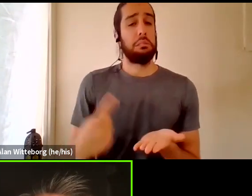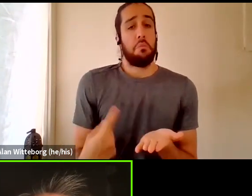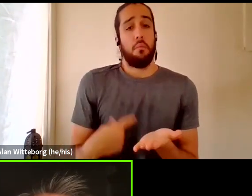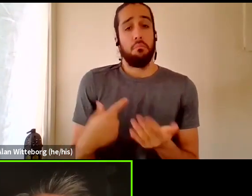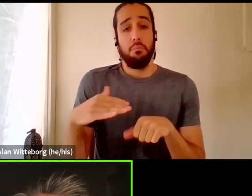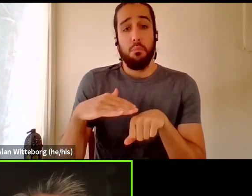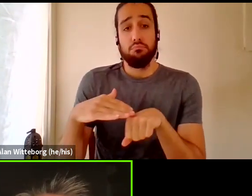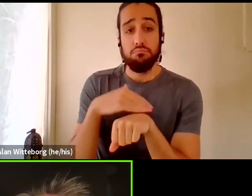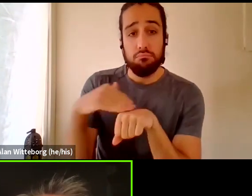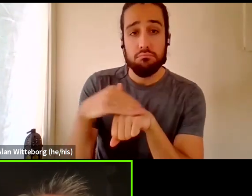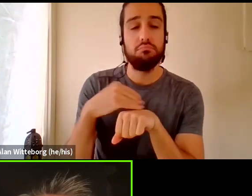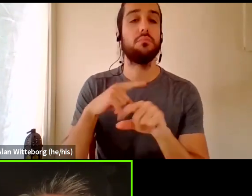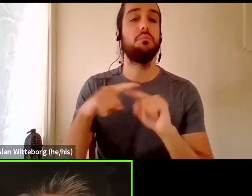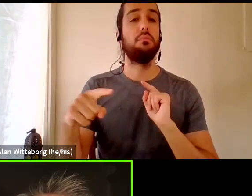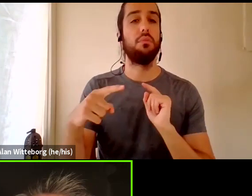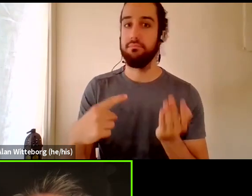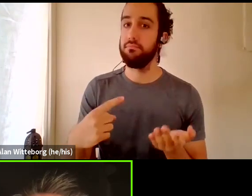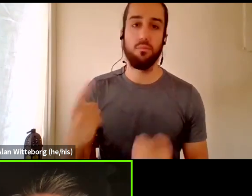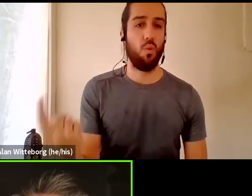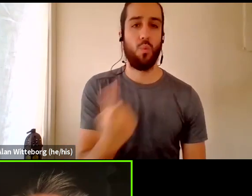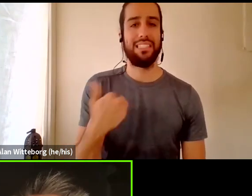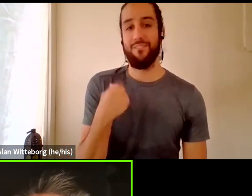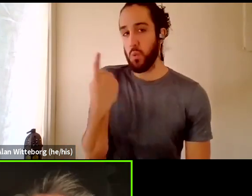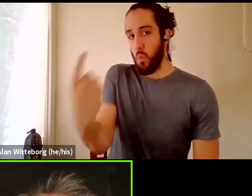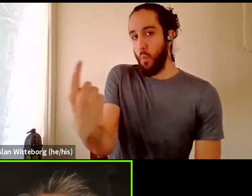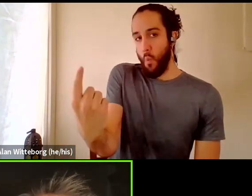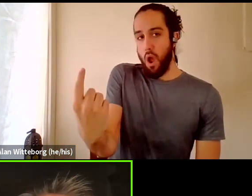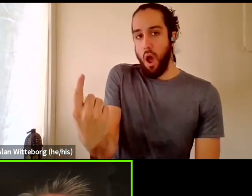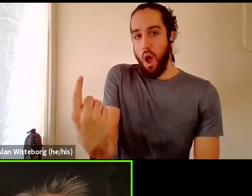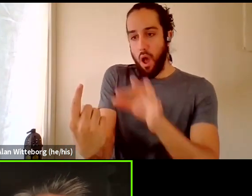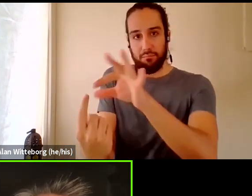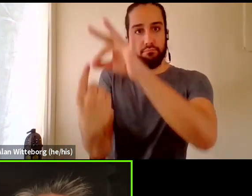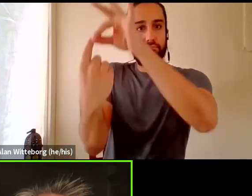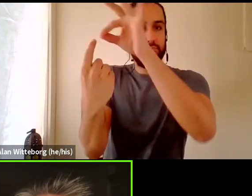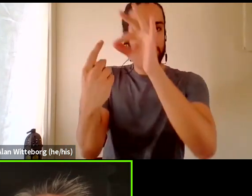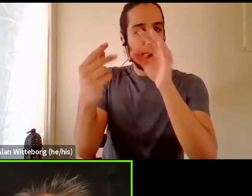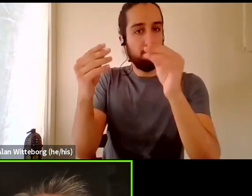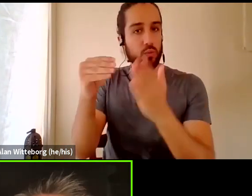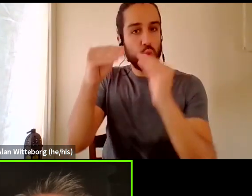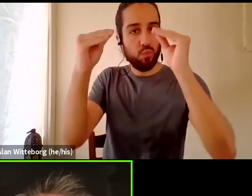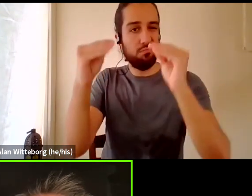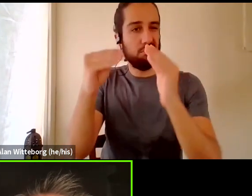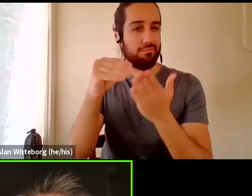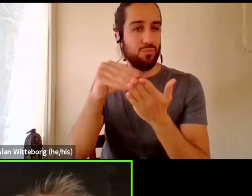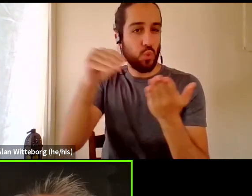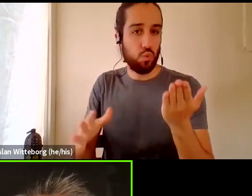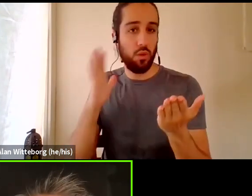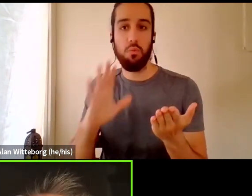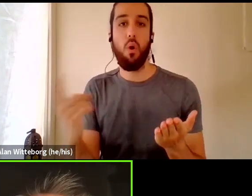there's always one student who will turn out to be that shining student who will say something that's very true and very deep and very